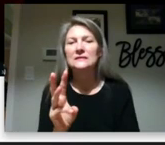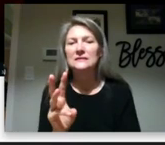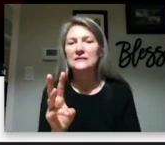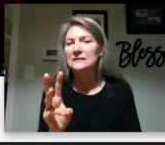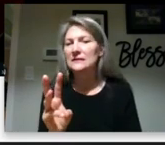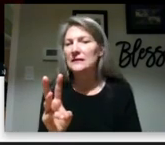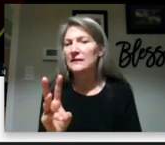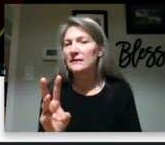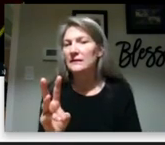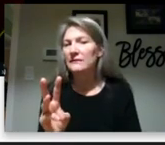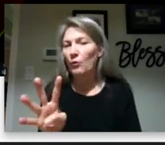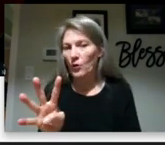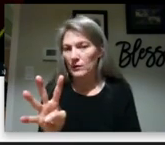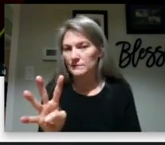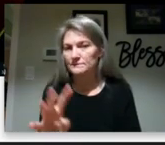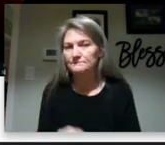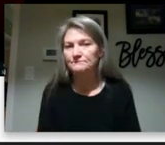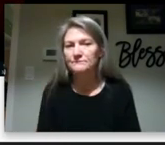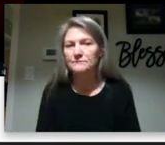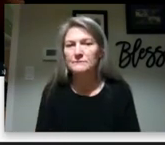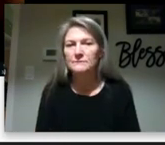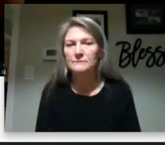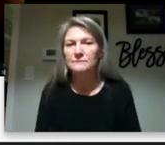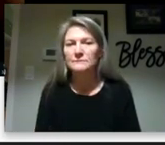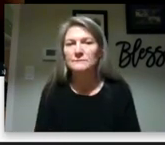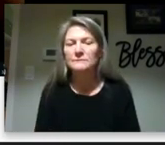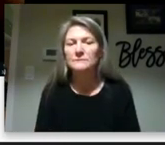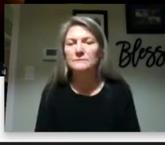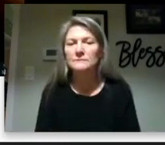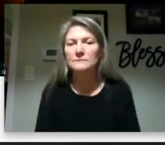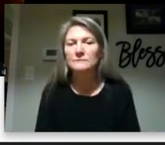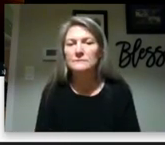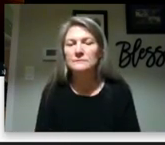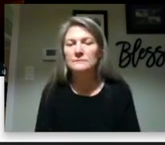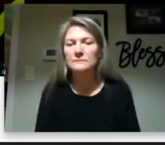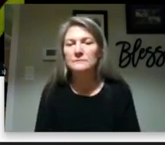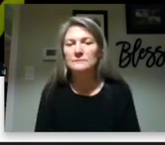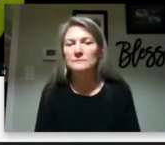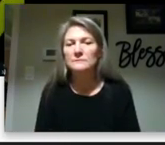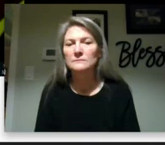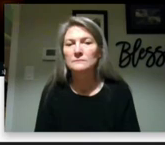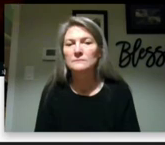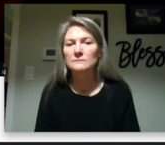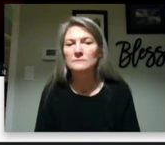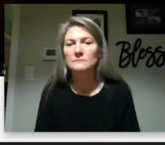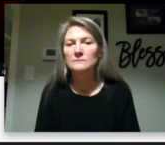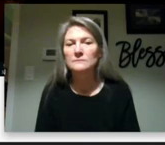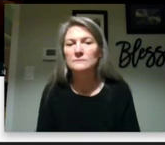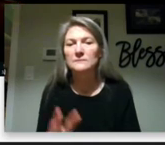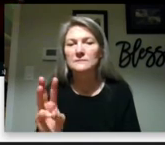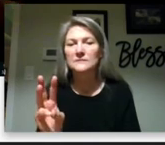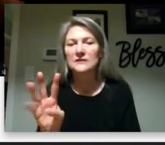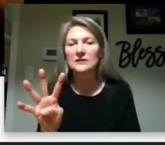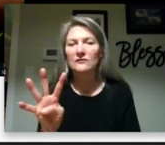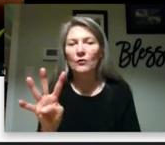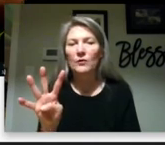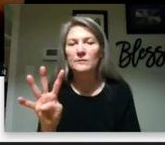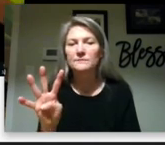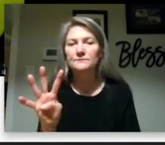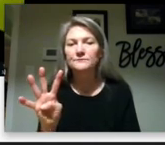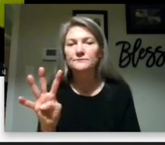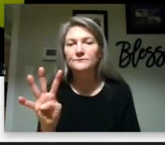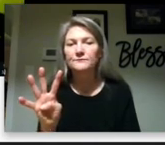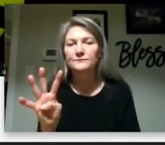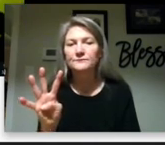If I go off to this side, if I need to do that, I can do that. 6 times 4 is 24. 4 times 1 is 4 plus 2 is